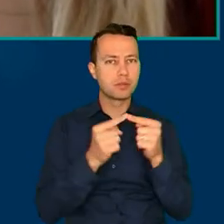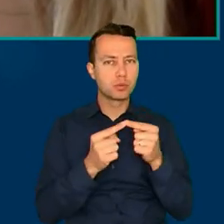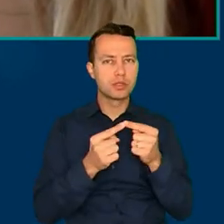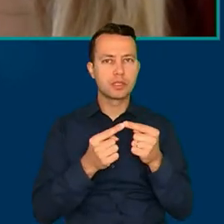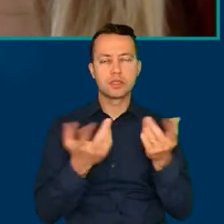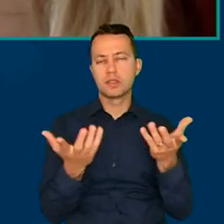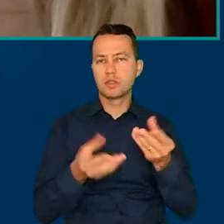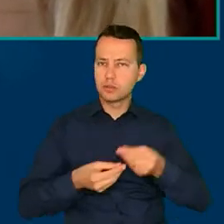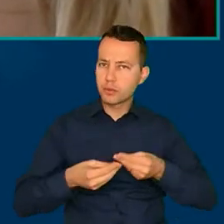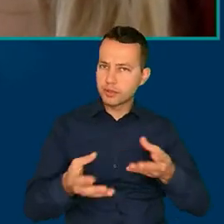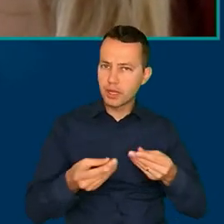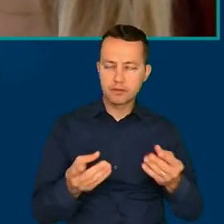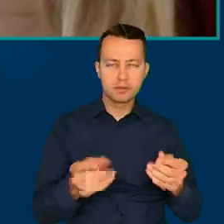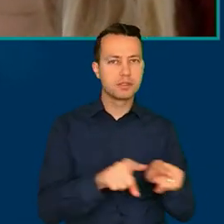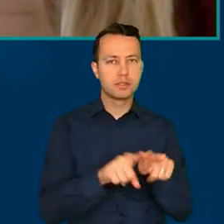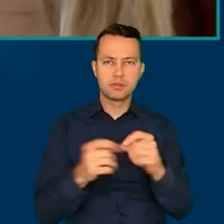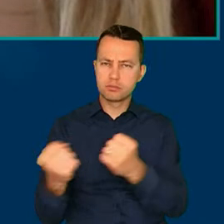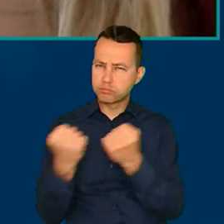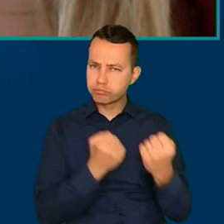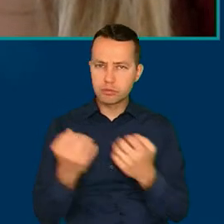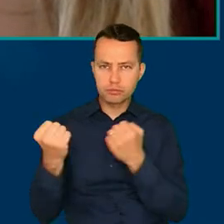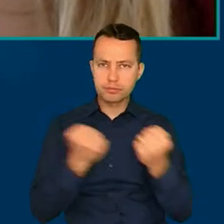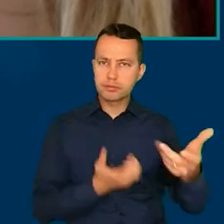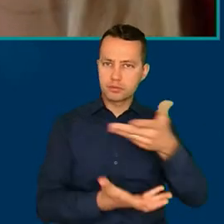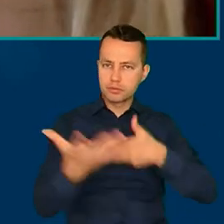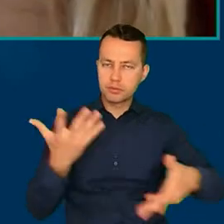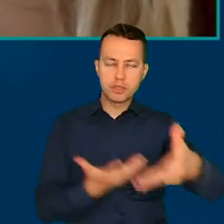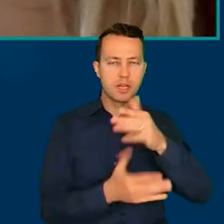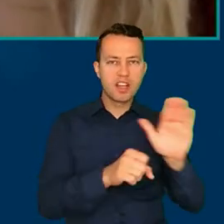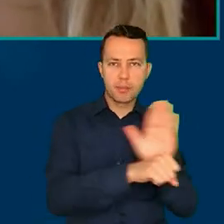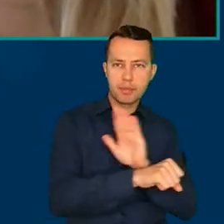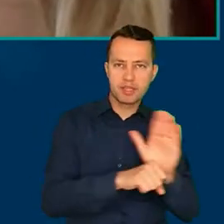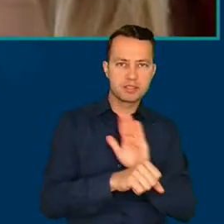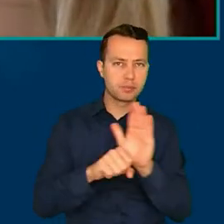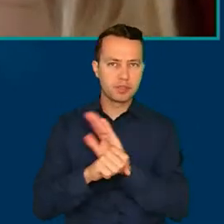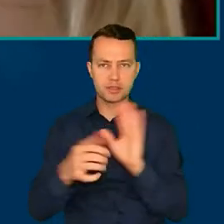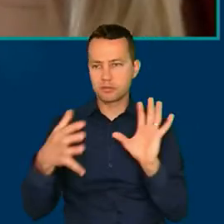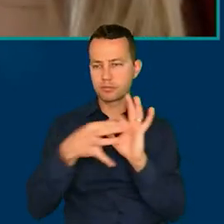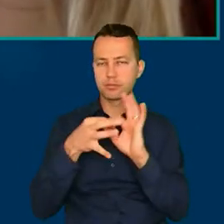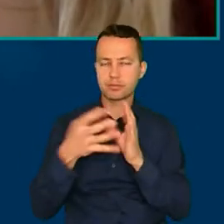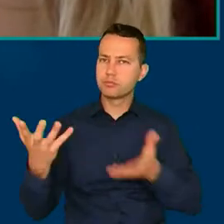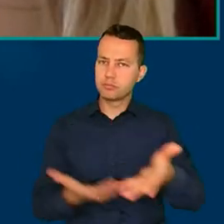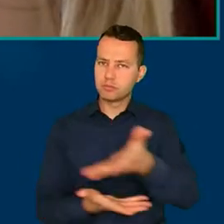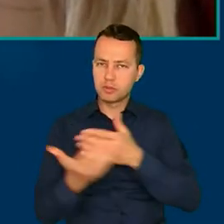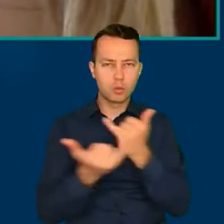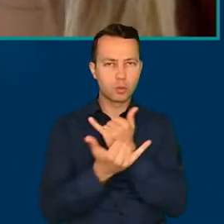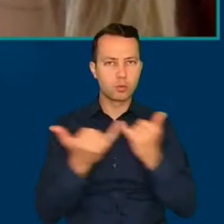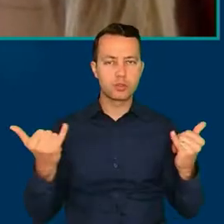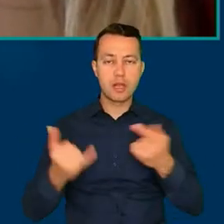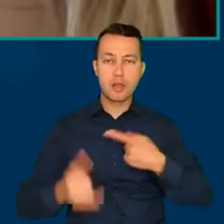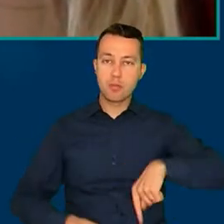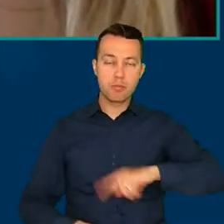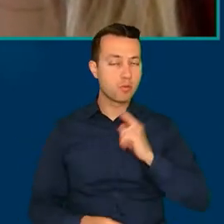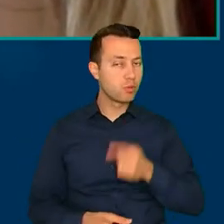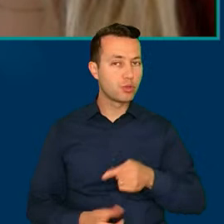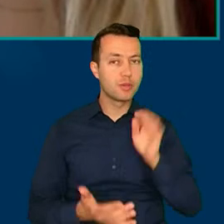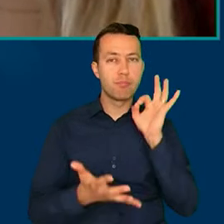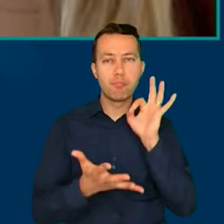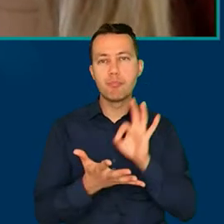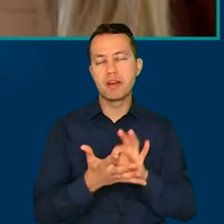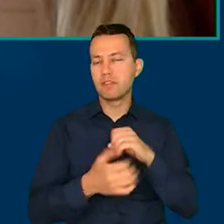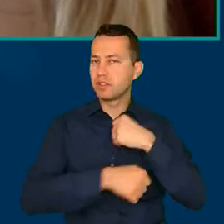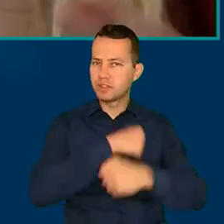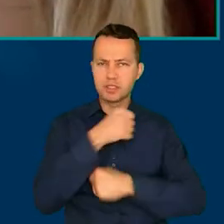that all those teams are working towards the same objectives, which is thinking about potential environmental, social, human rights risks associated with products